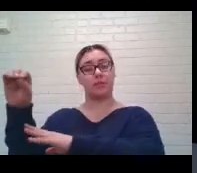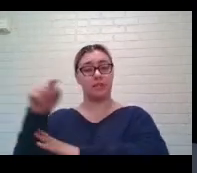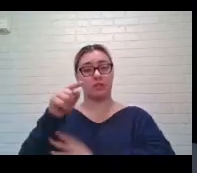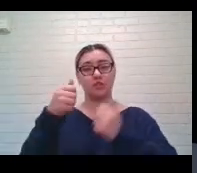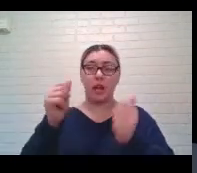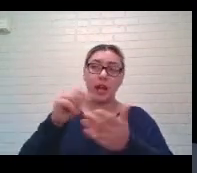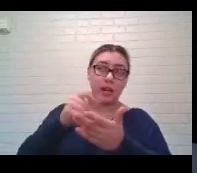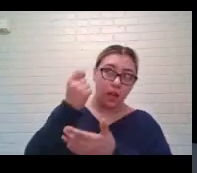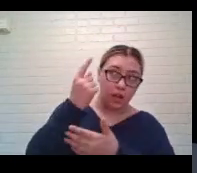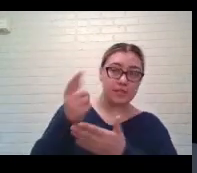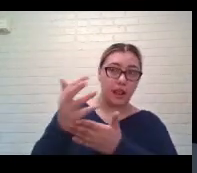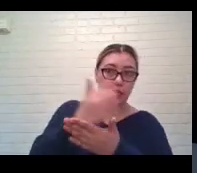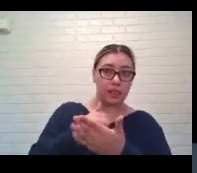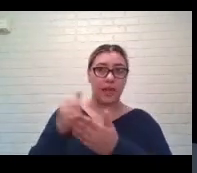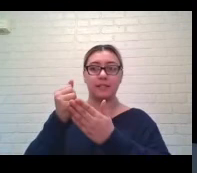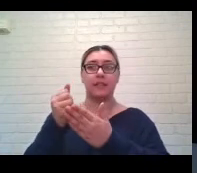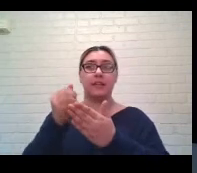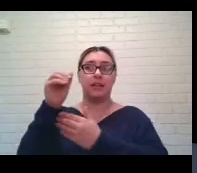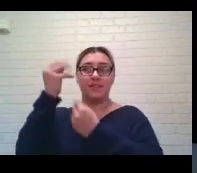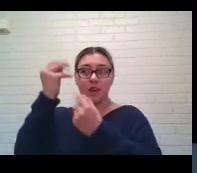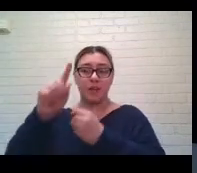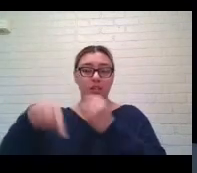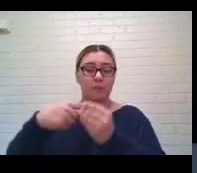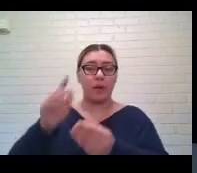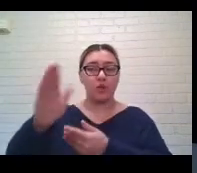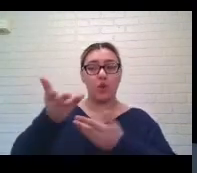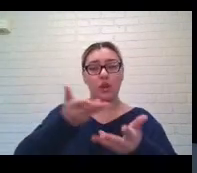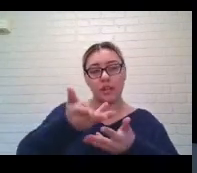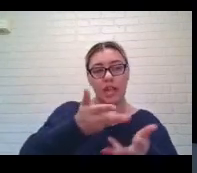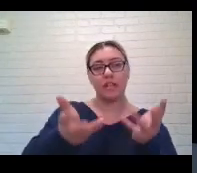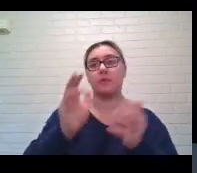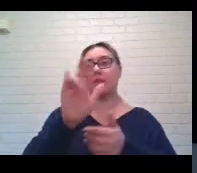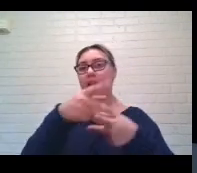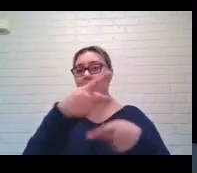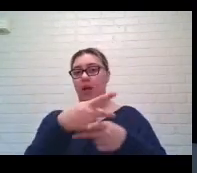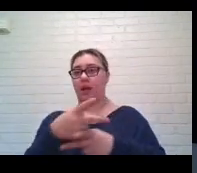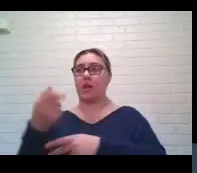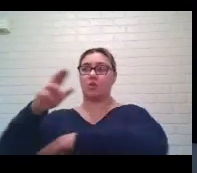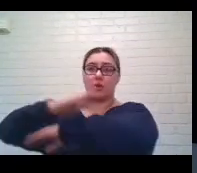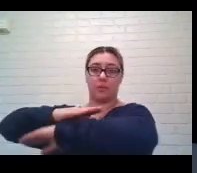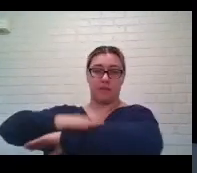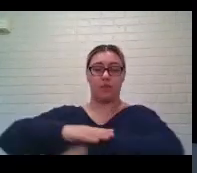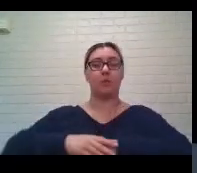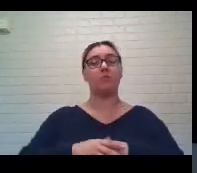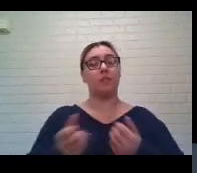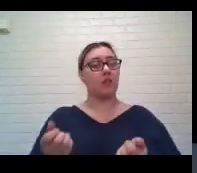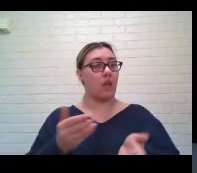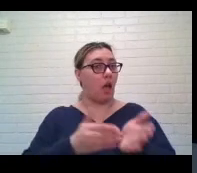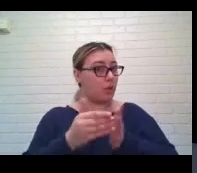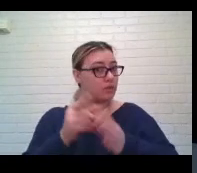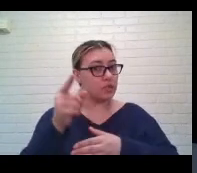and collect data regarding your engagement with that particular product or platform. On how often do